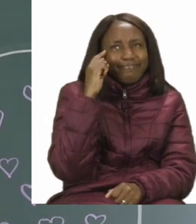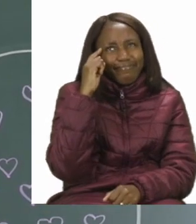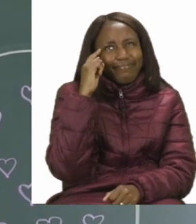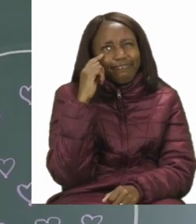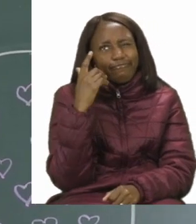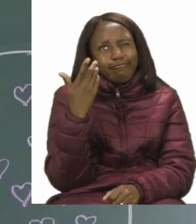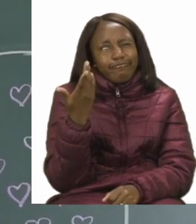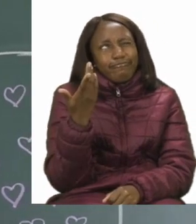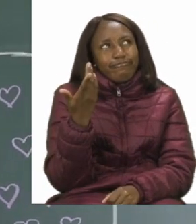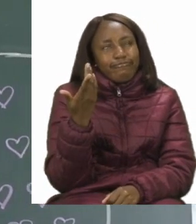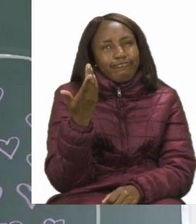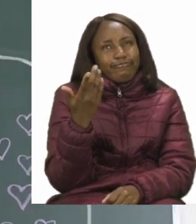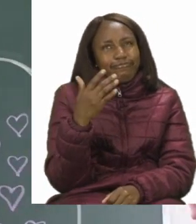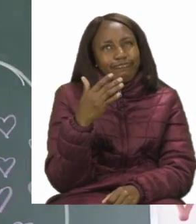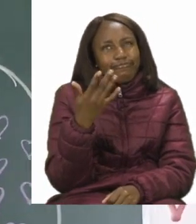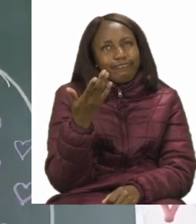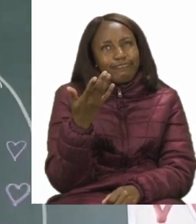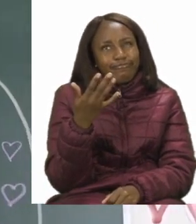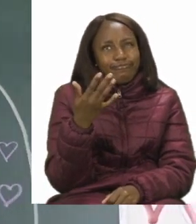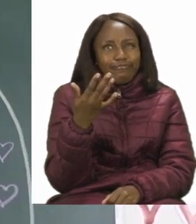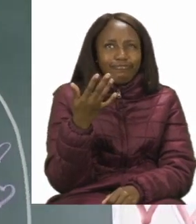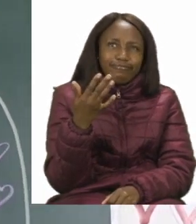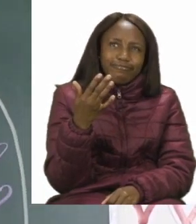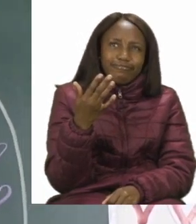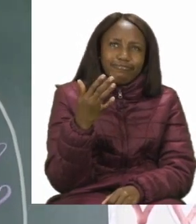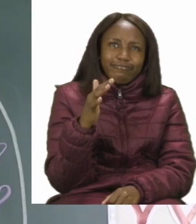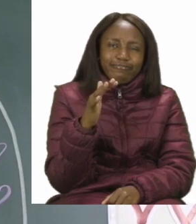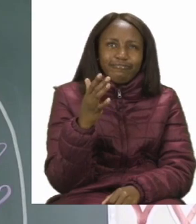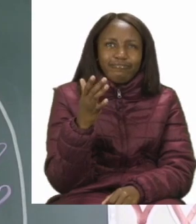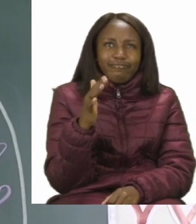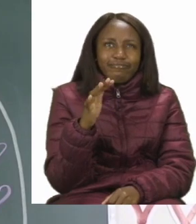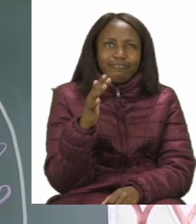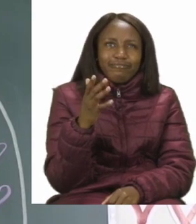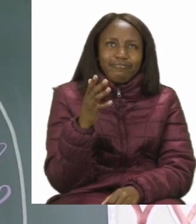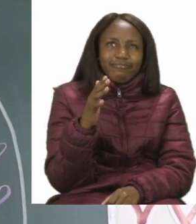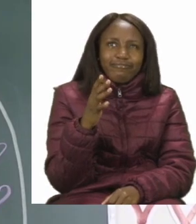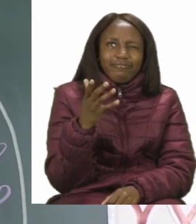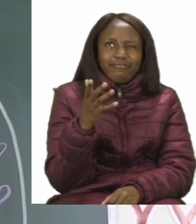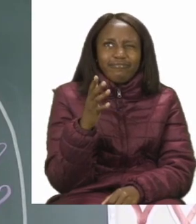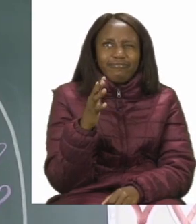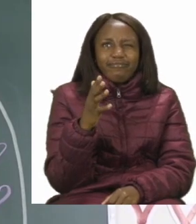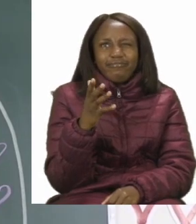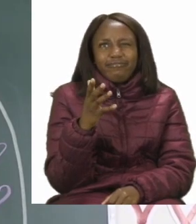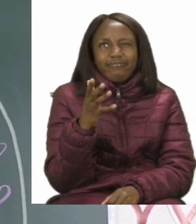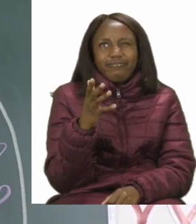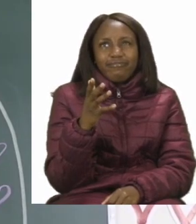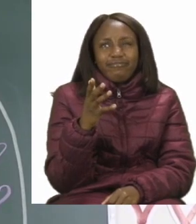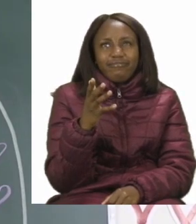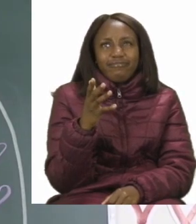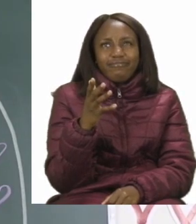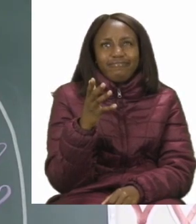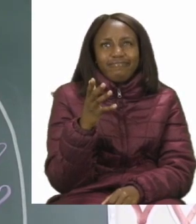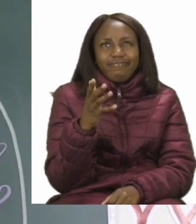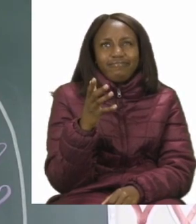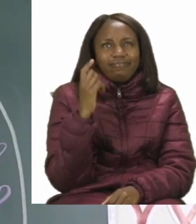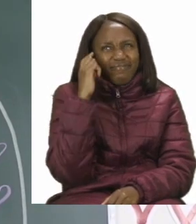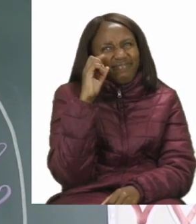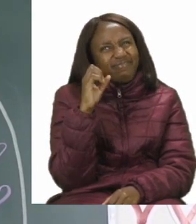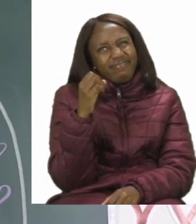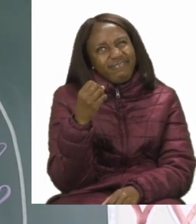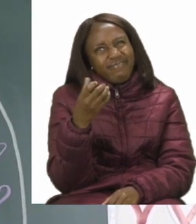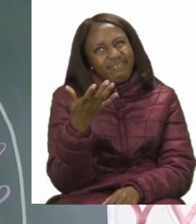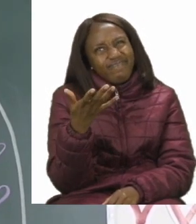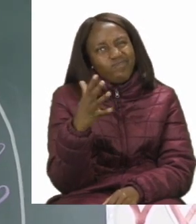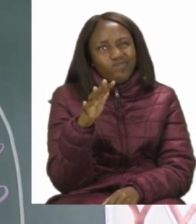we have to look at these hearts and estimate or guess how many hearts do we have here, more